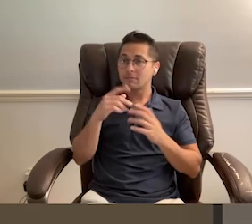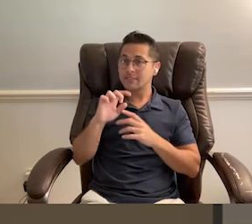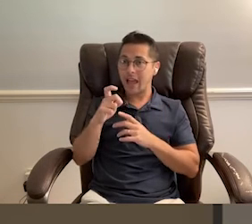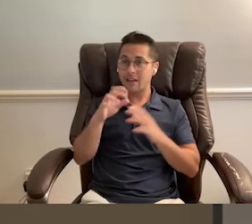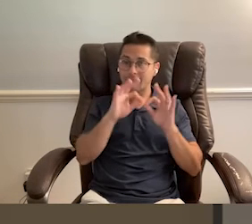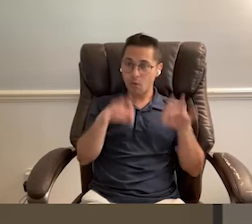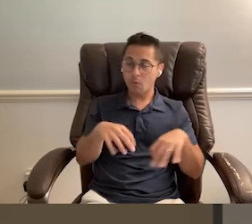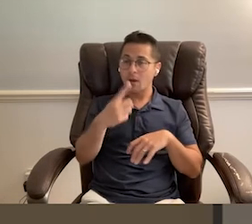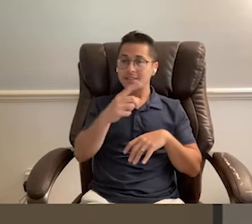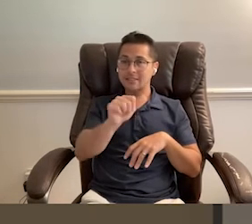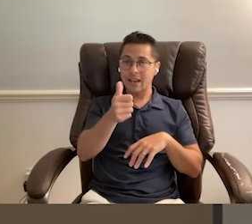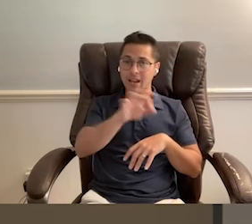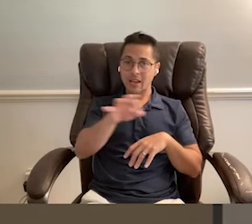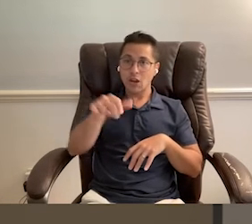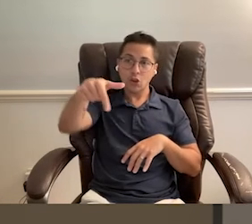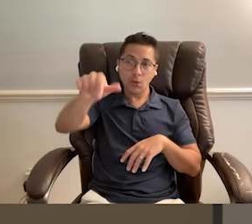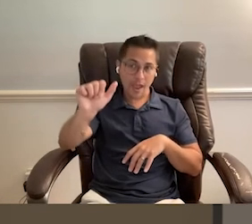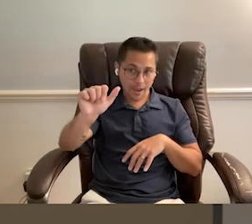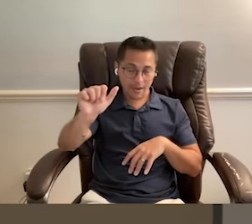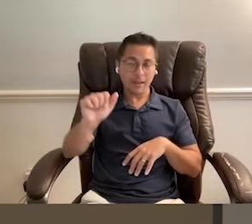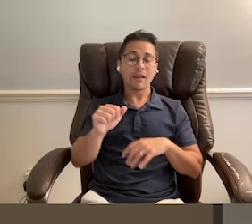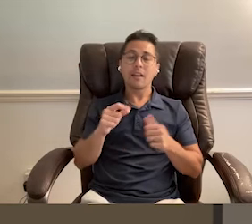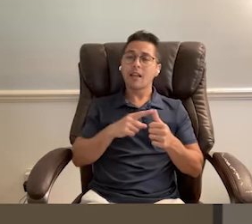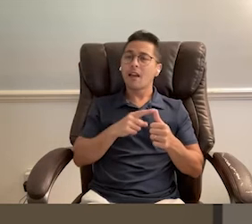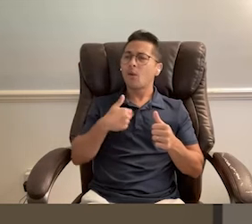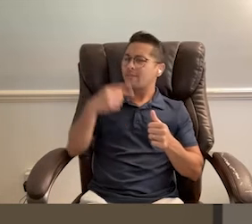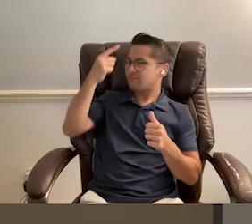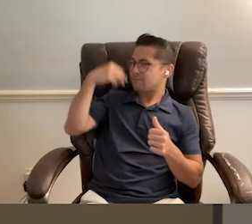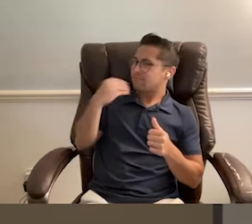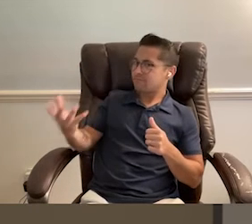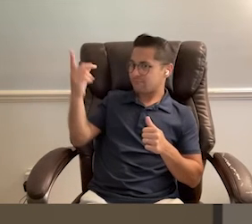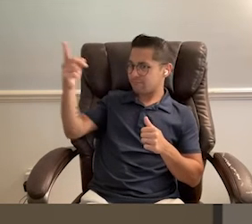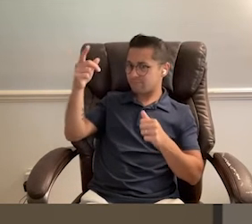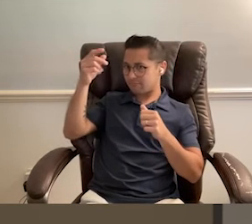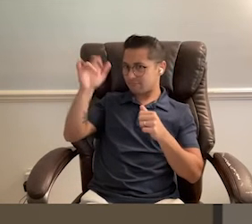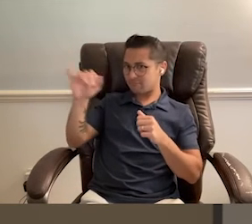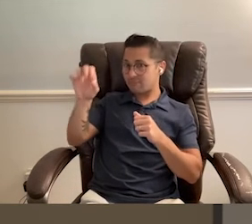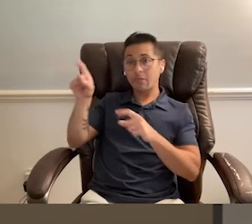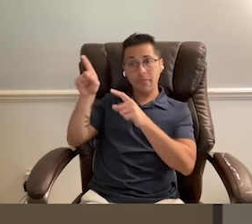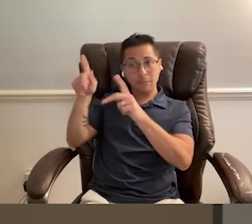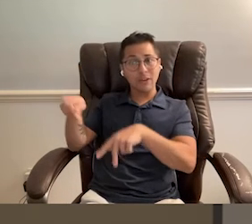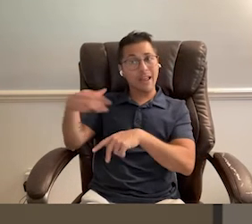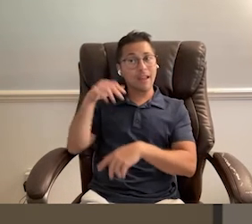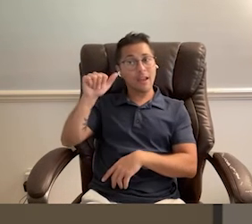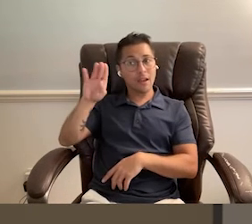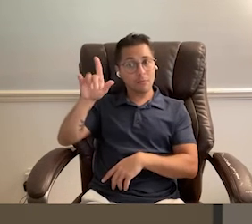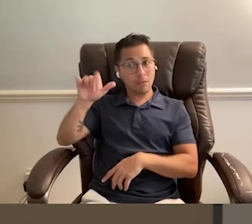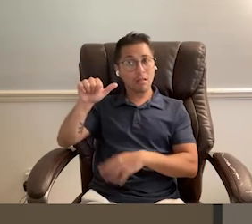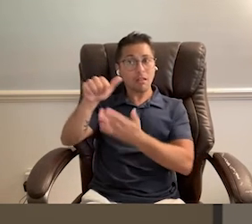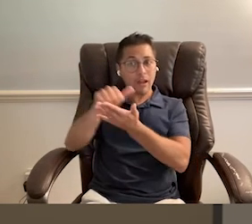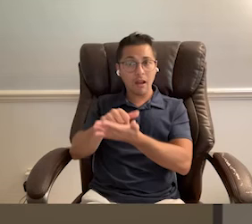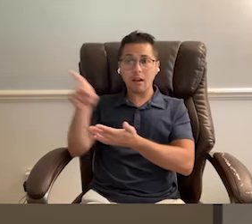1099-QA. It's basically, we have to tell the IRS, hey, this person has an ABLE account. They took out, for example, let's say $1,000 this